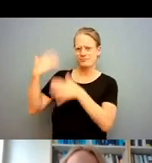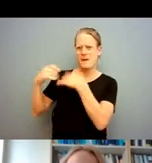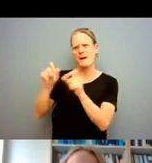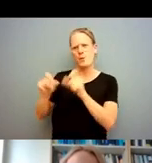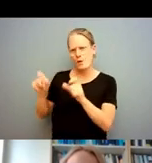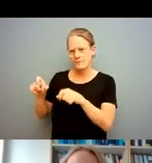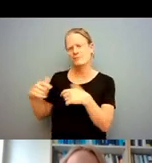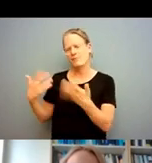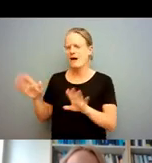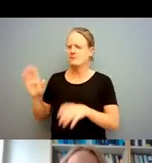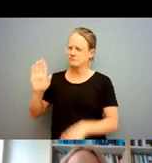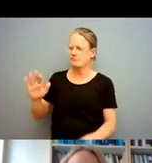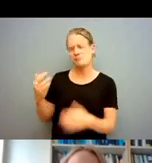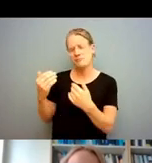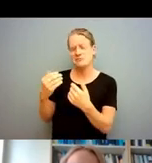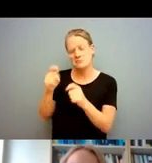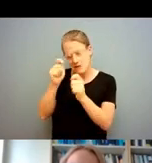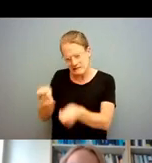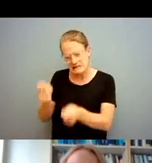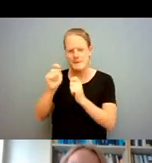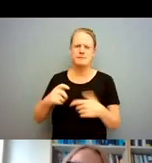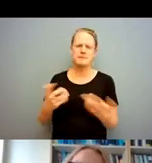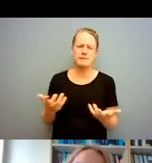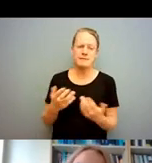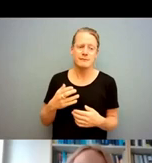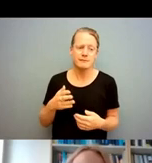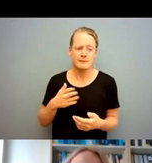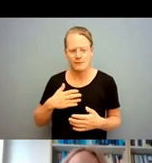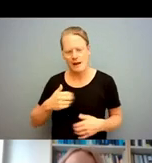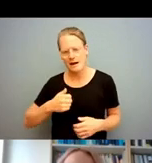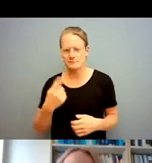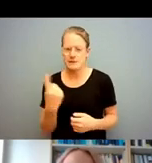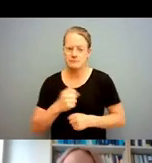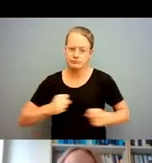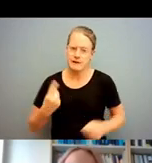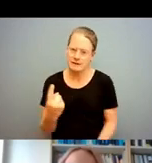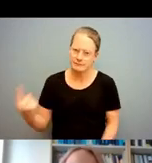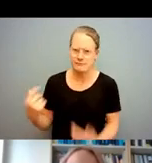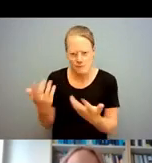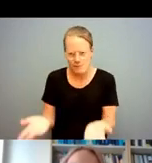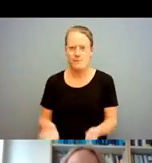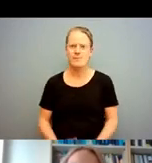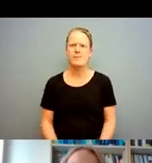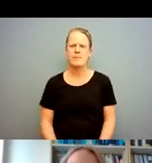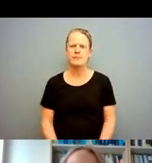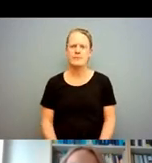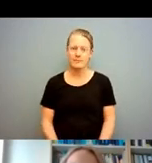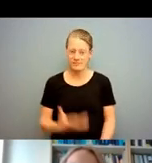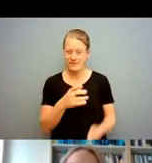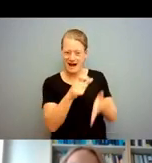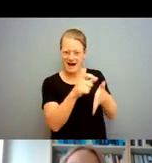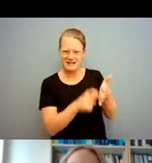Article 3 expresses that right, and also Article 4 says something about